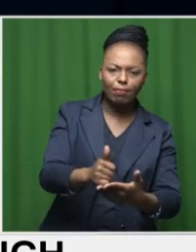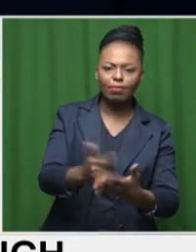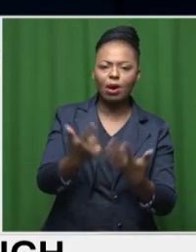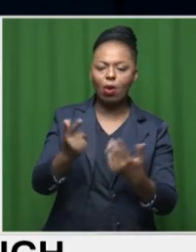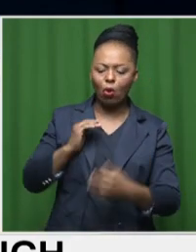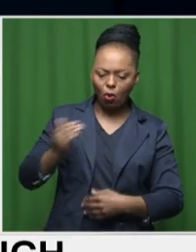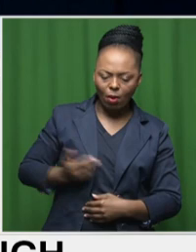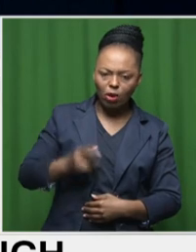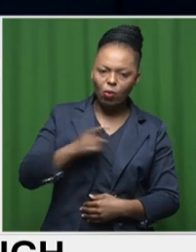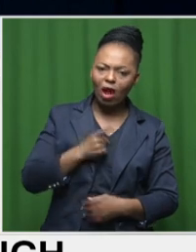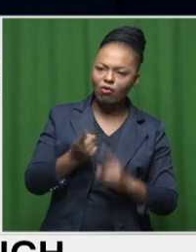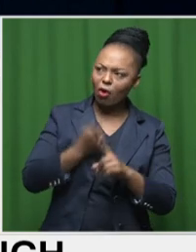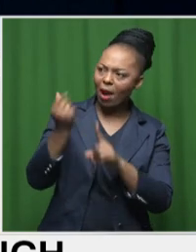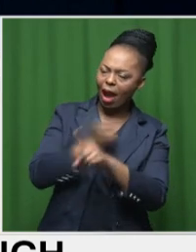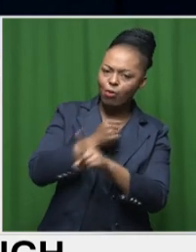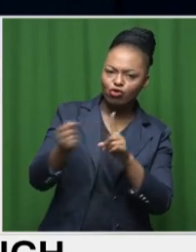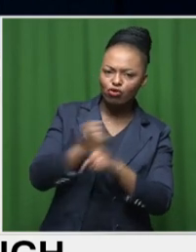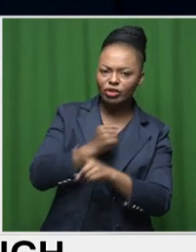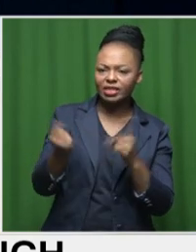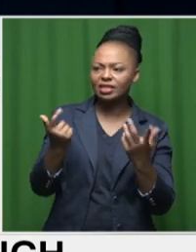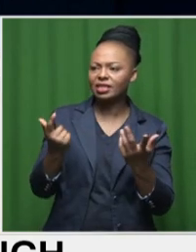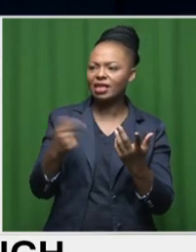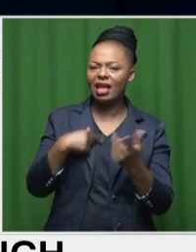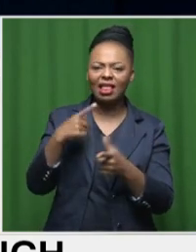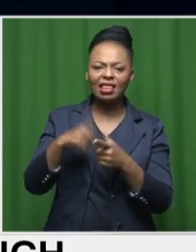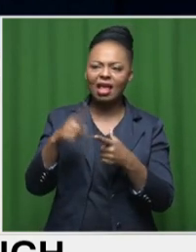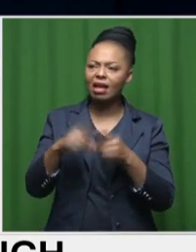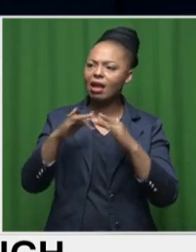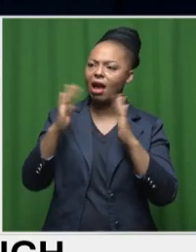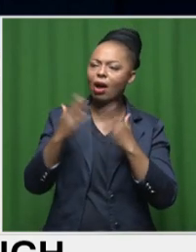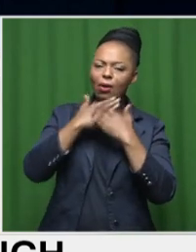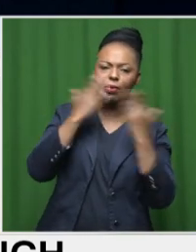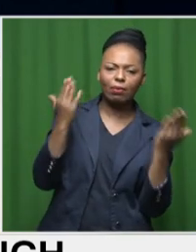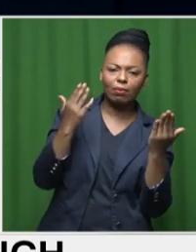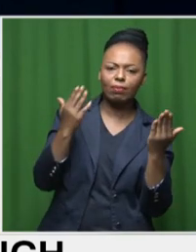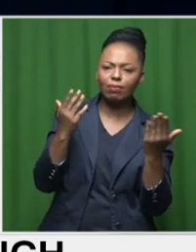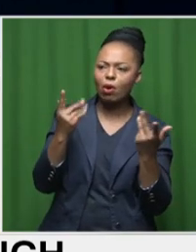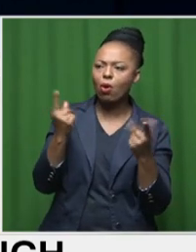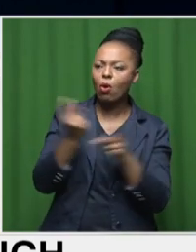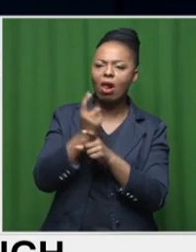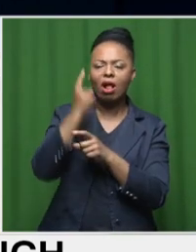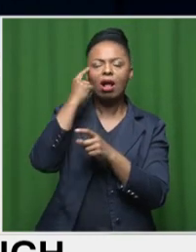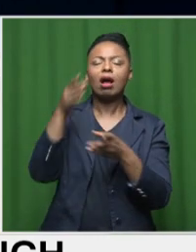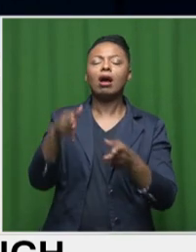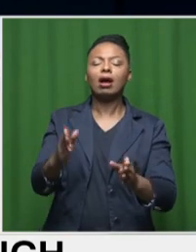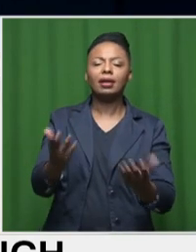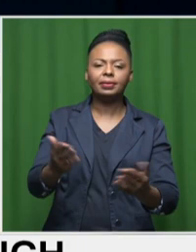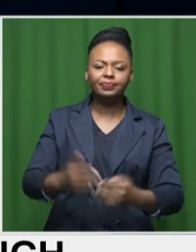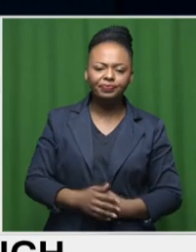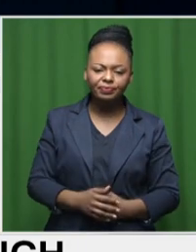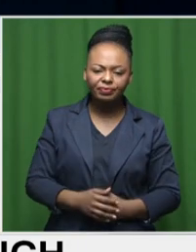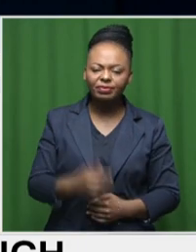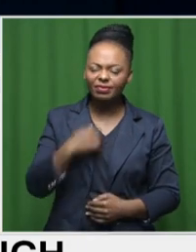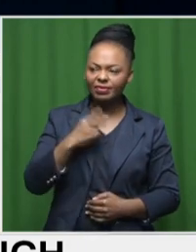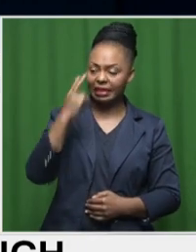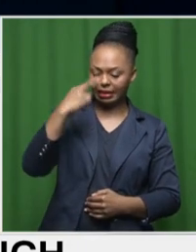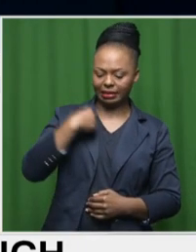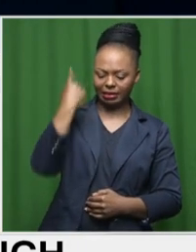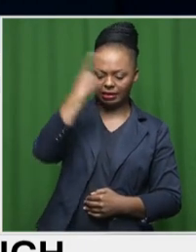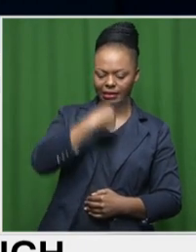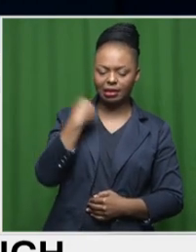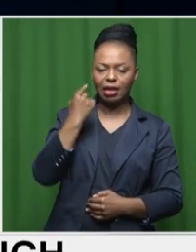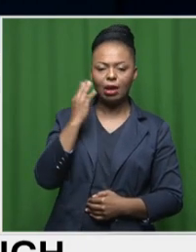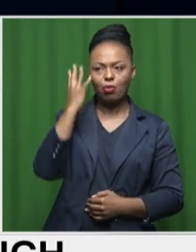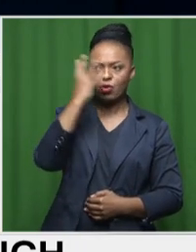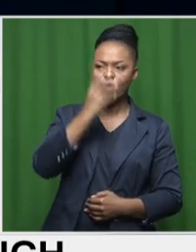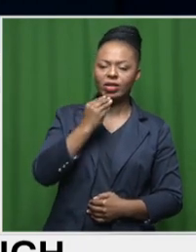abuser and they end up on the street. So as you look at the entire year, I see links with My Beauty with a Purpose everywhere.